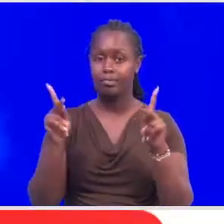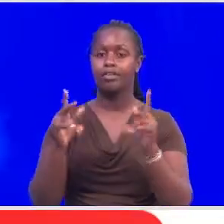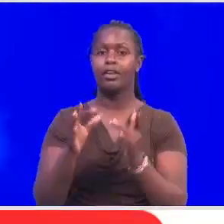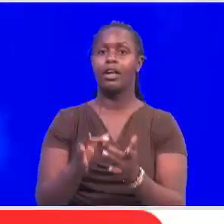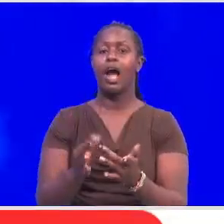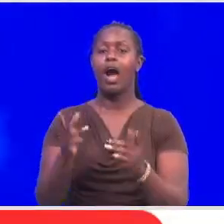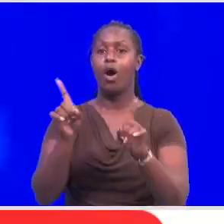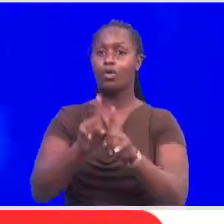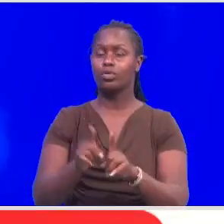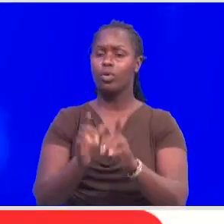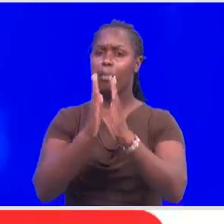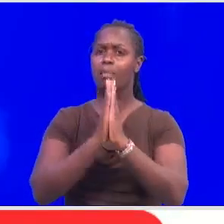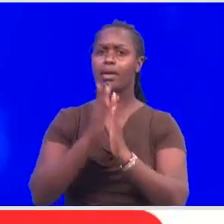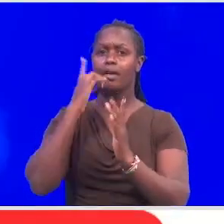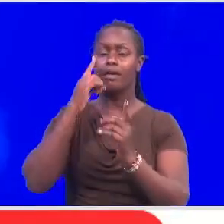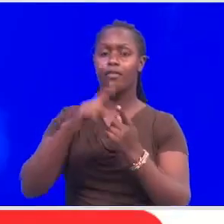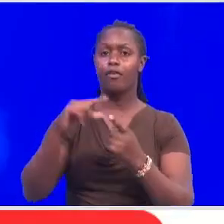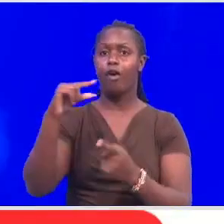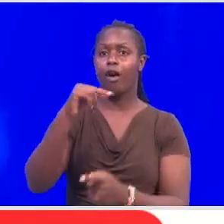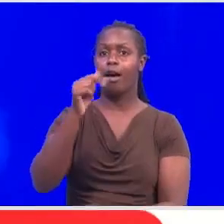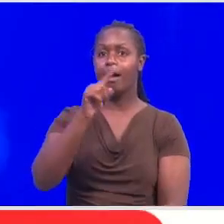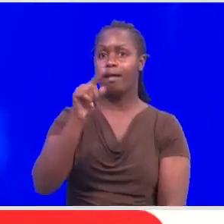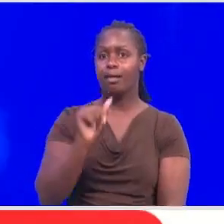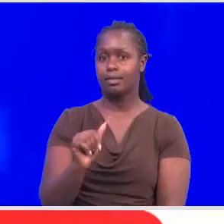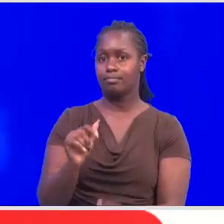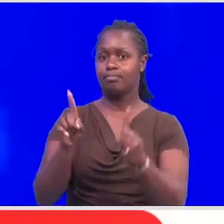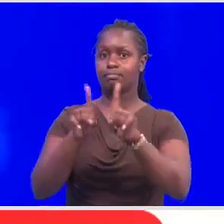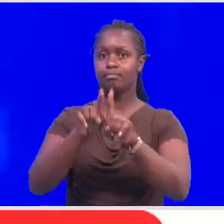Gaza and Israel.